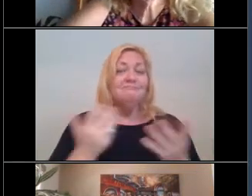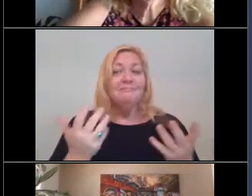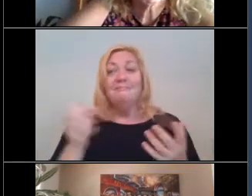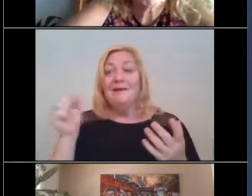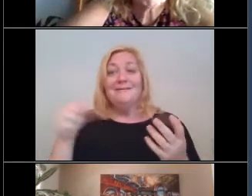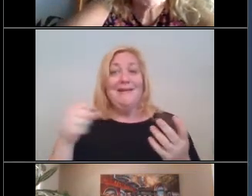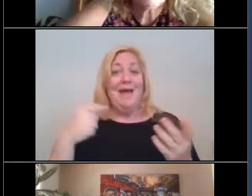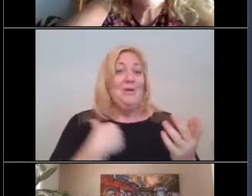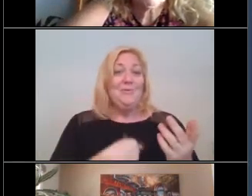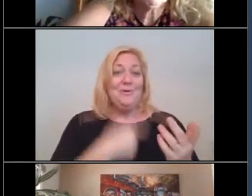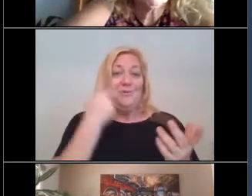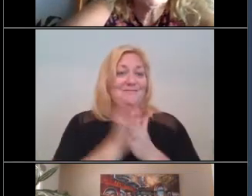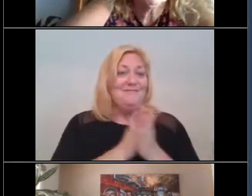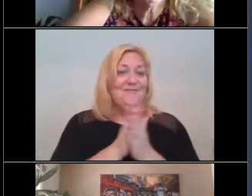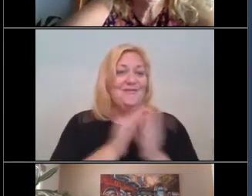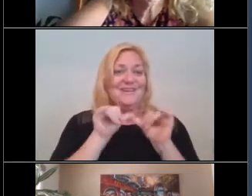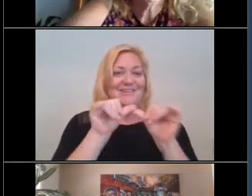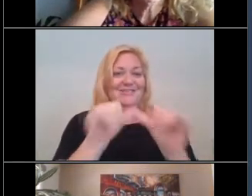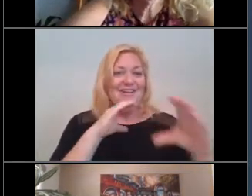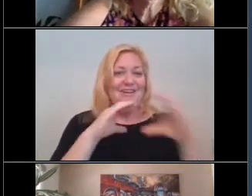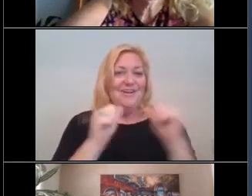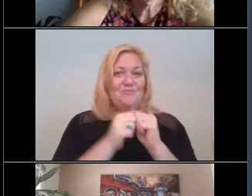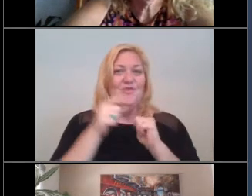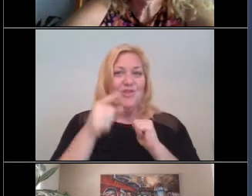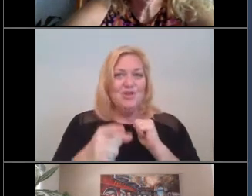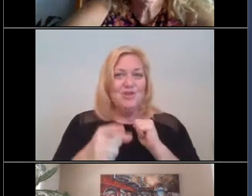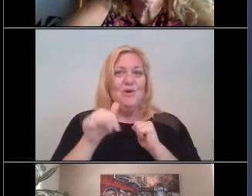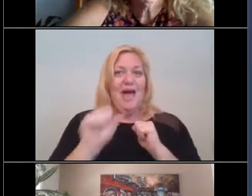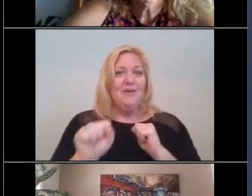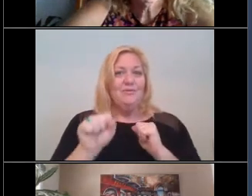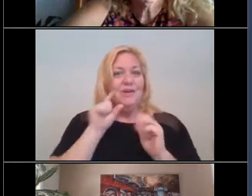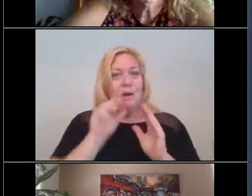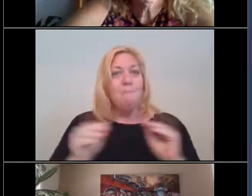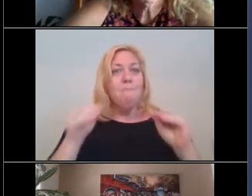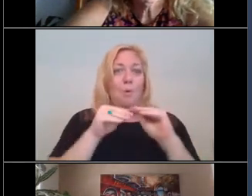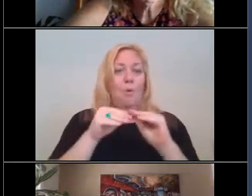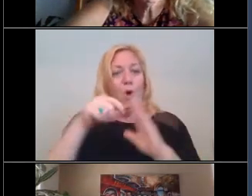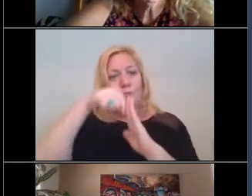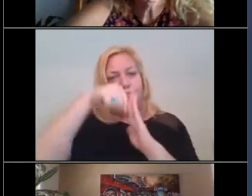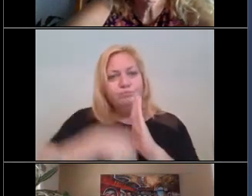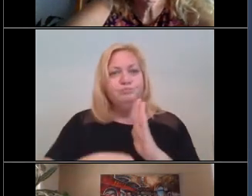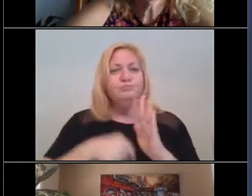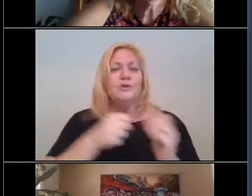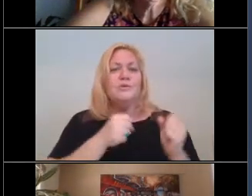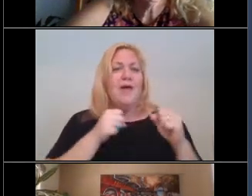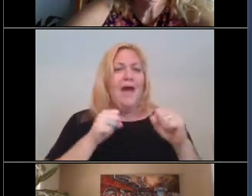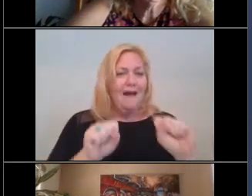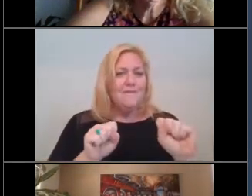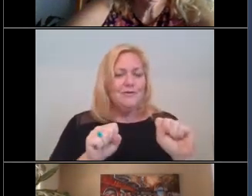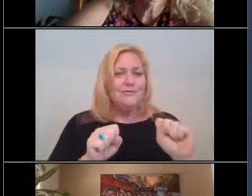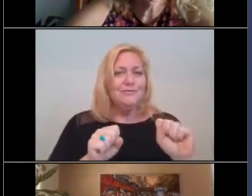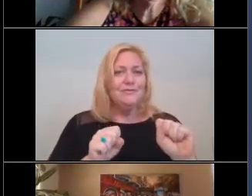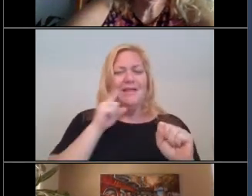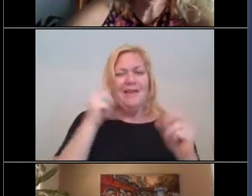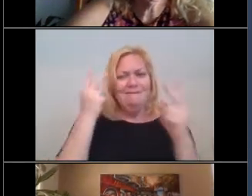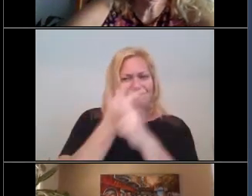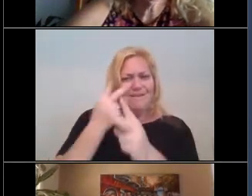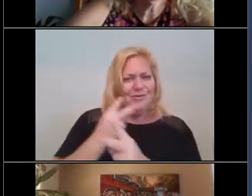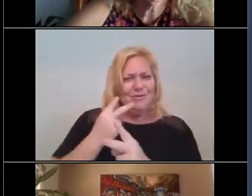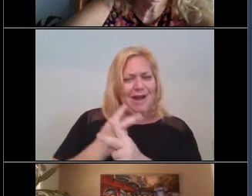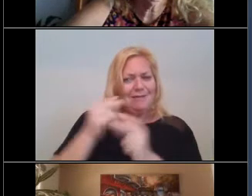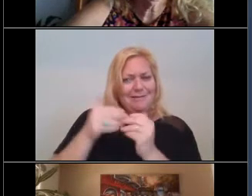yeah, we look forward to continuing the conversation with you as we get further into this effort and then figure out the